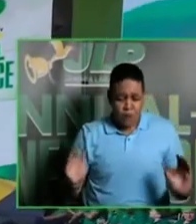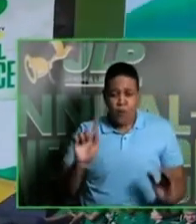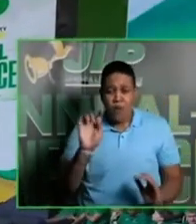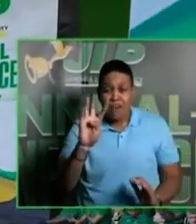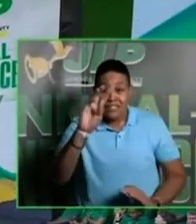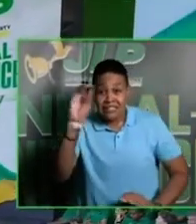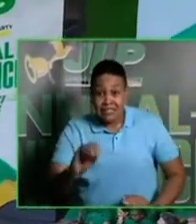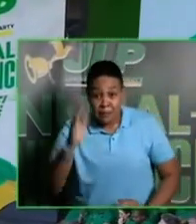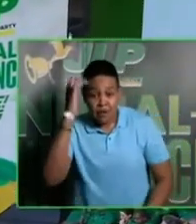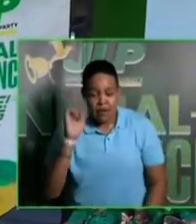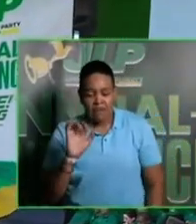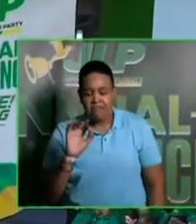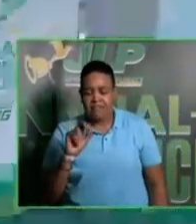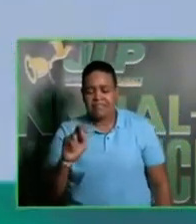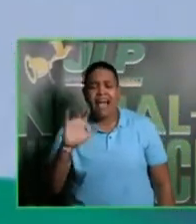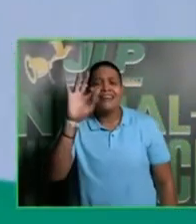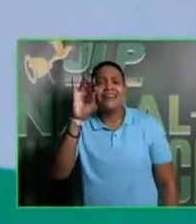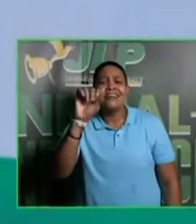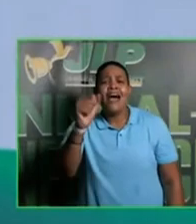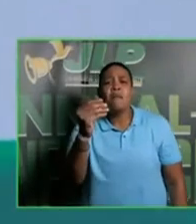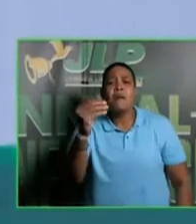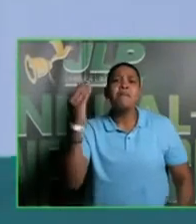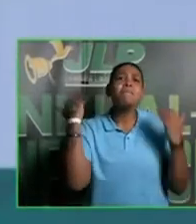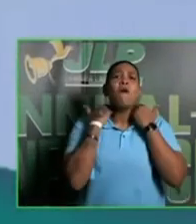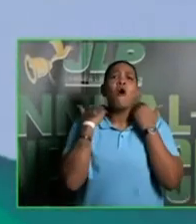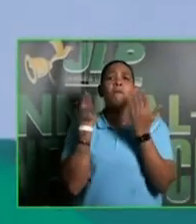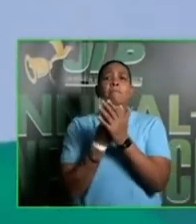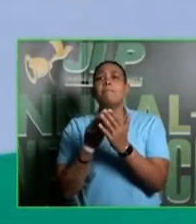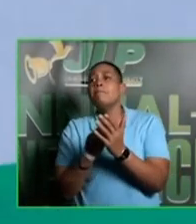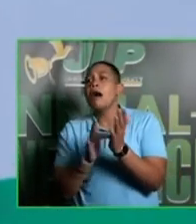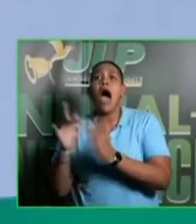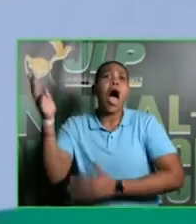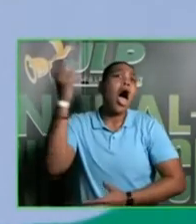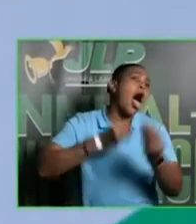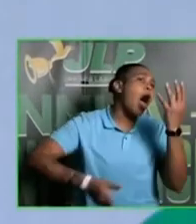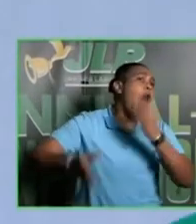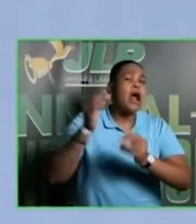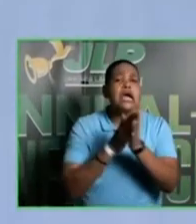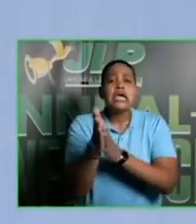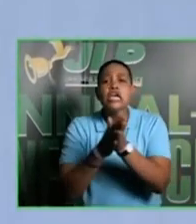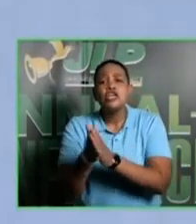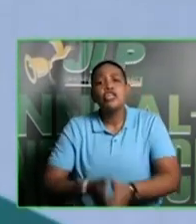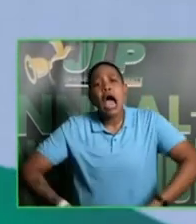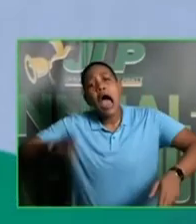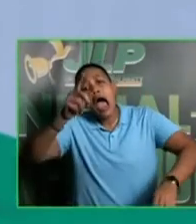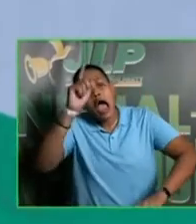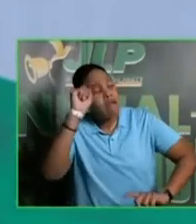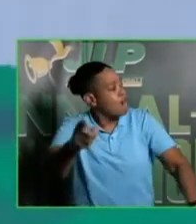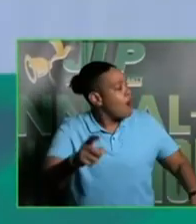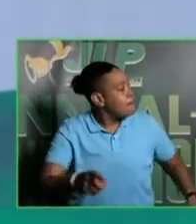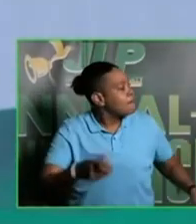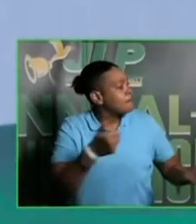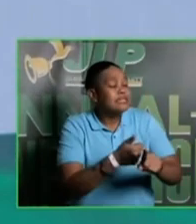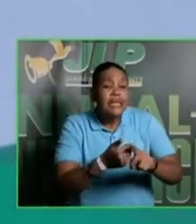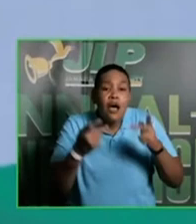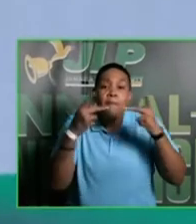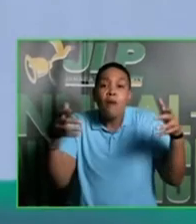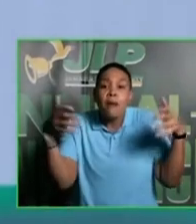because of FinSAC, high interest rate policy, and loss-making public bodies. The